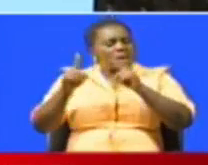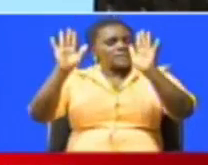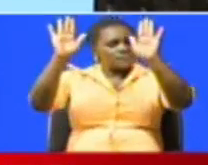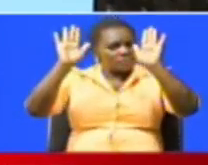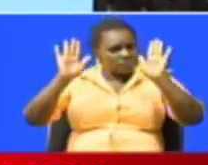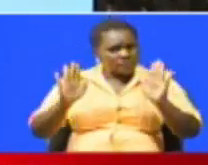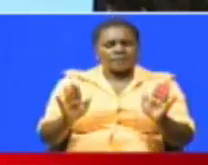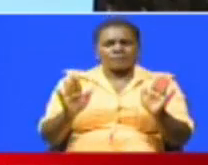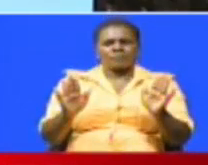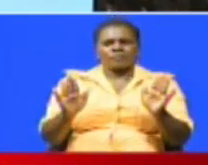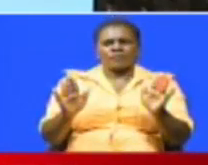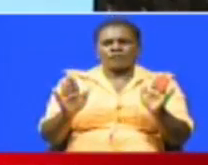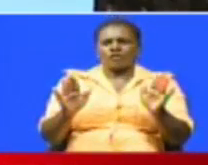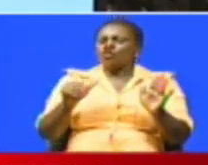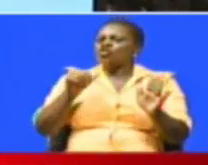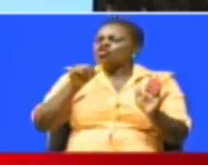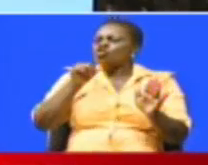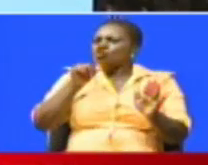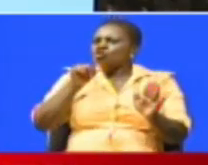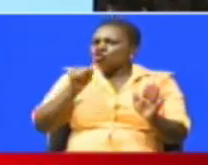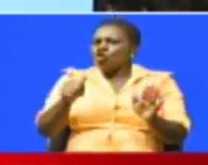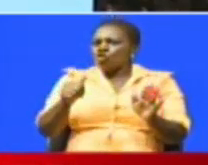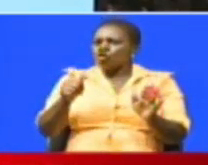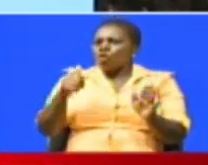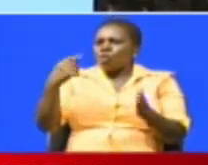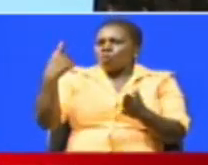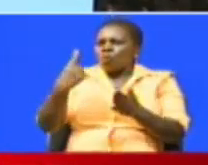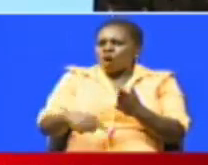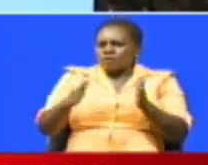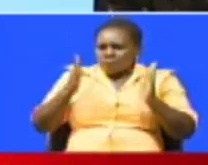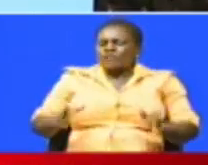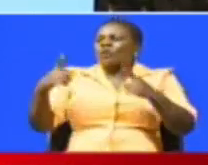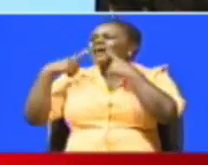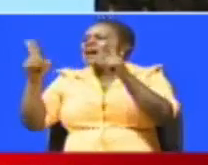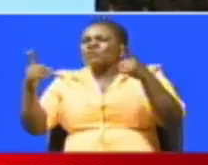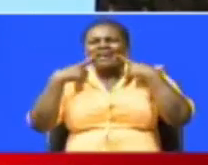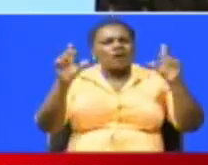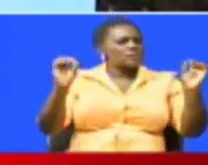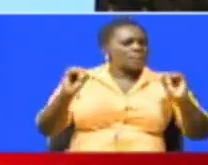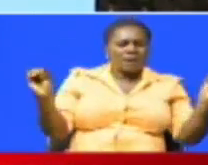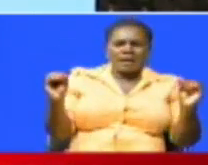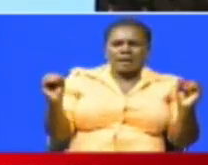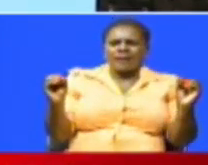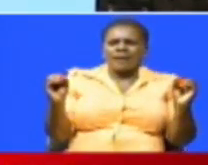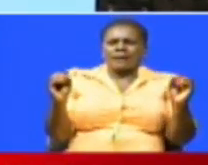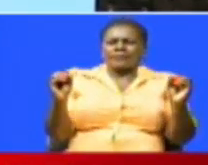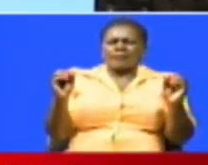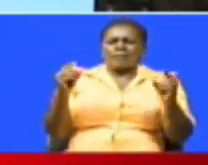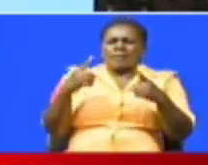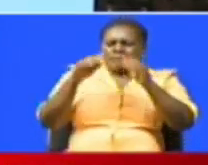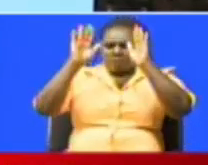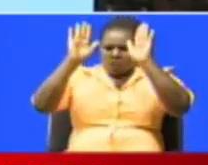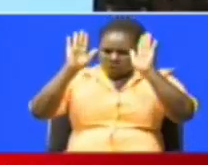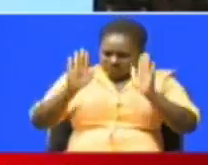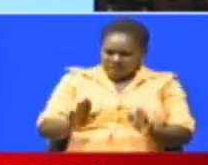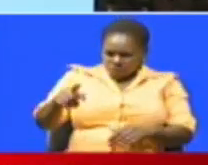importantly, you know, it is not really about what somebody has declared here and there. By the end of the day, we